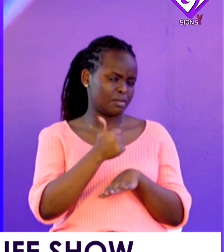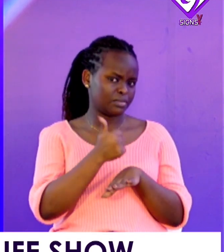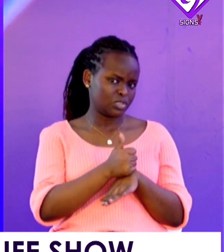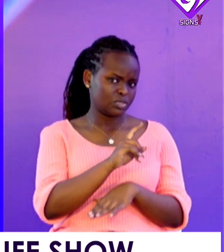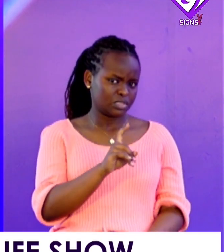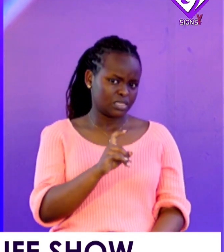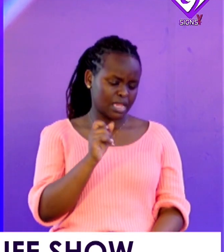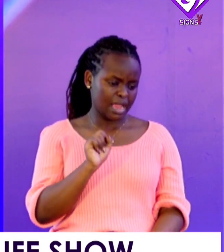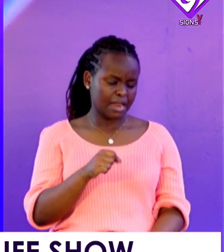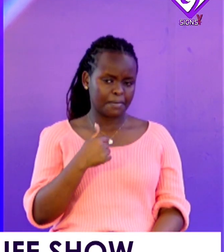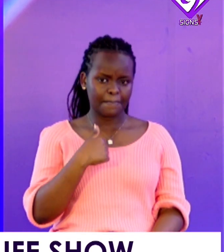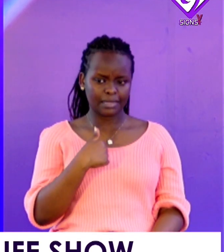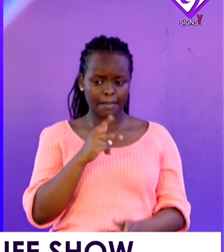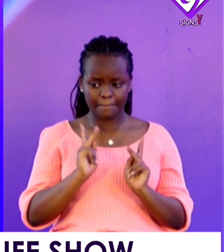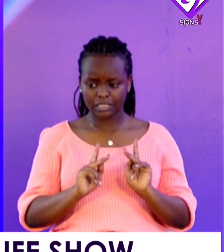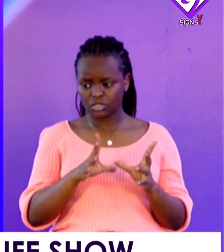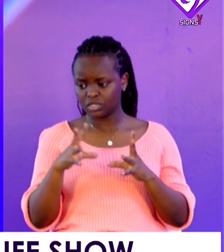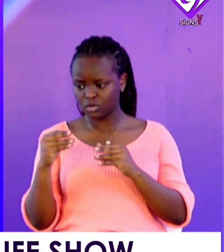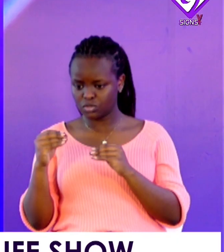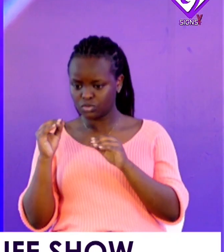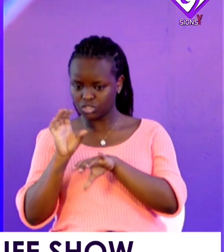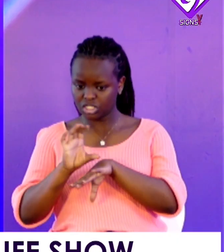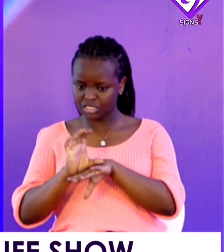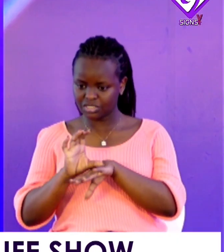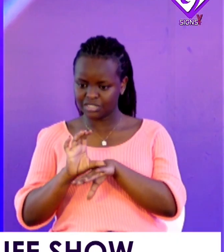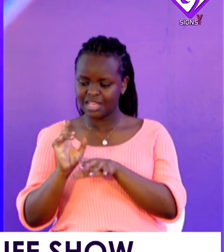and get de-energized instead of getting energized?